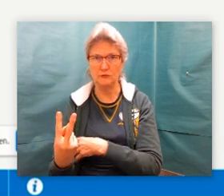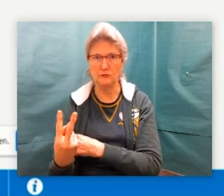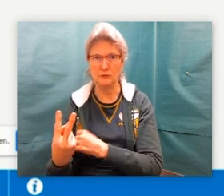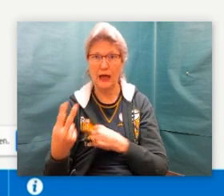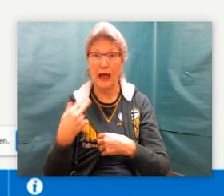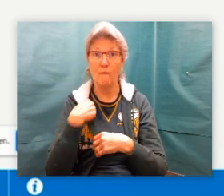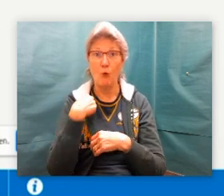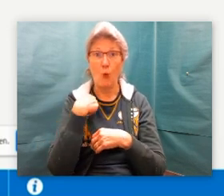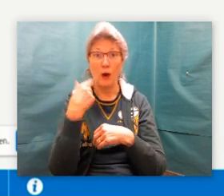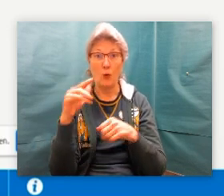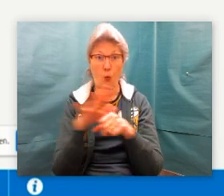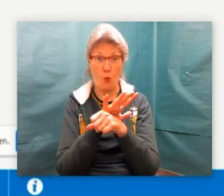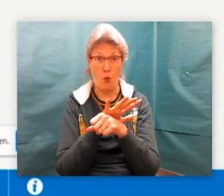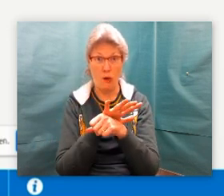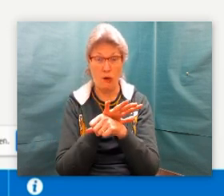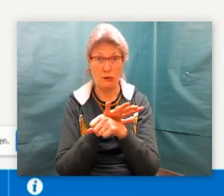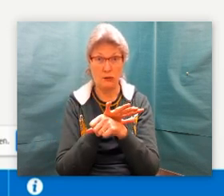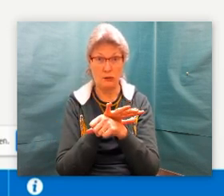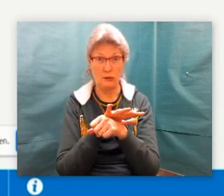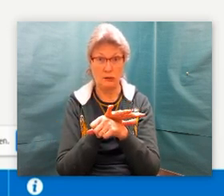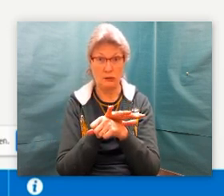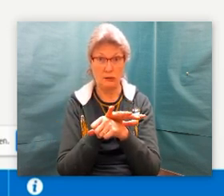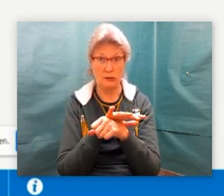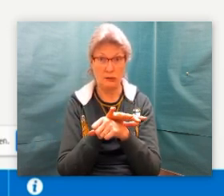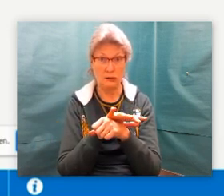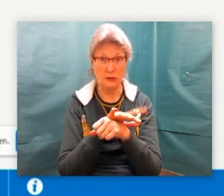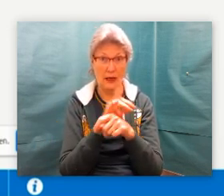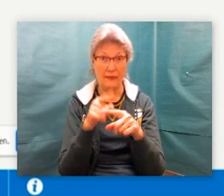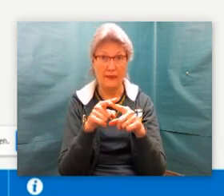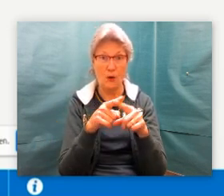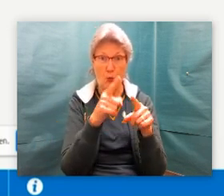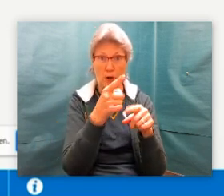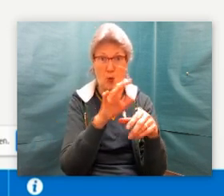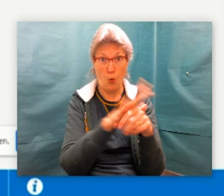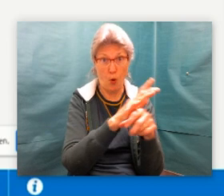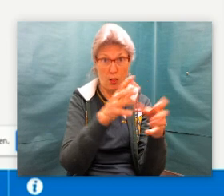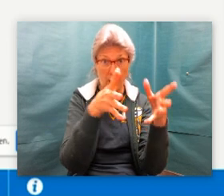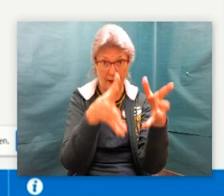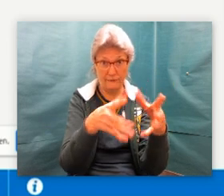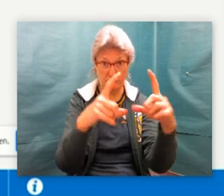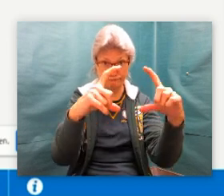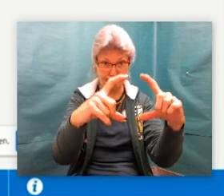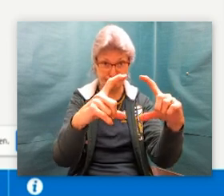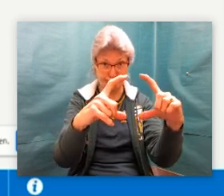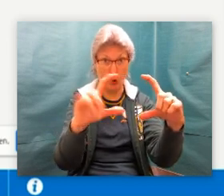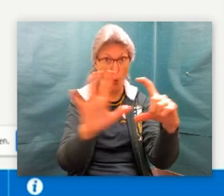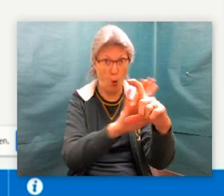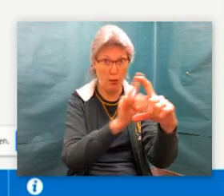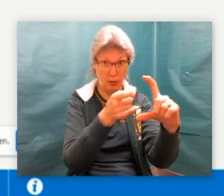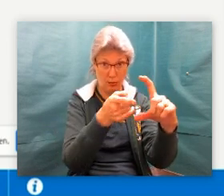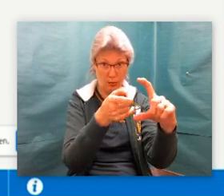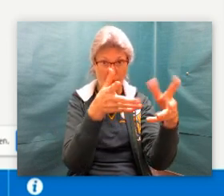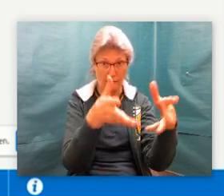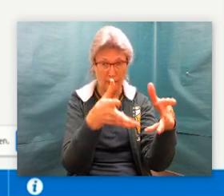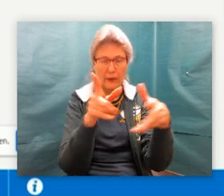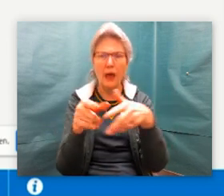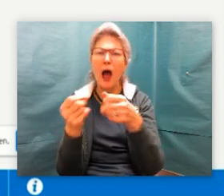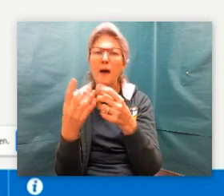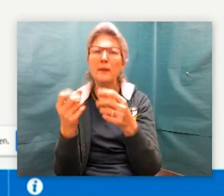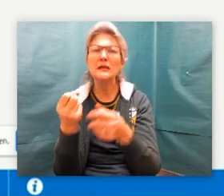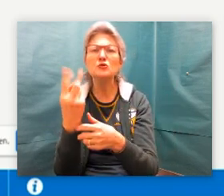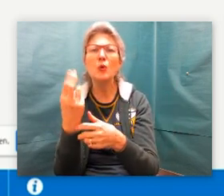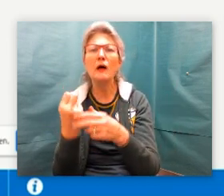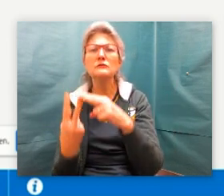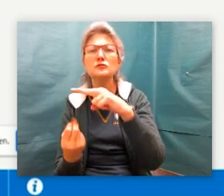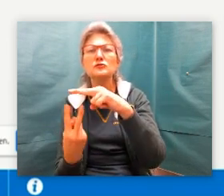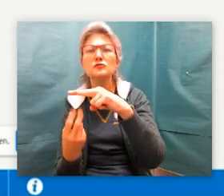have 1 whole, right? 1. And then let's count how many 12ths we have left. Actually, I'm going to write 12ths because I